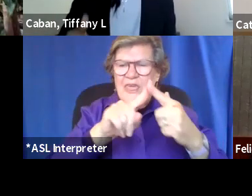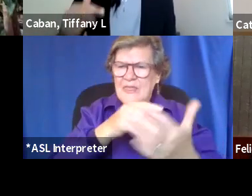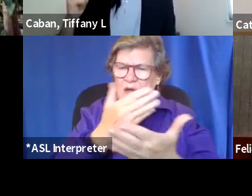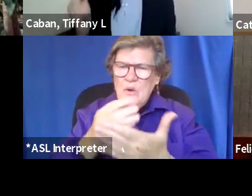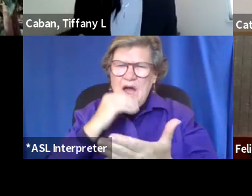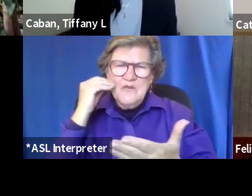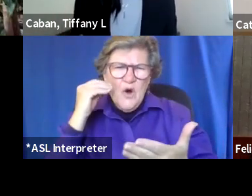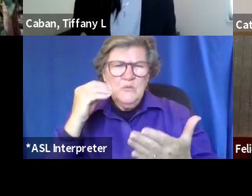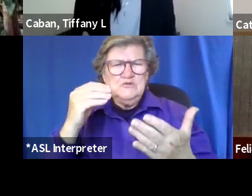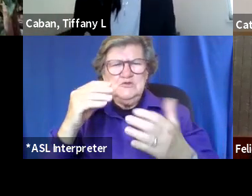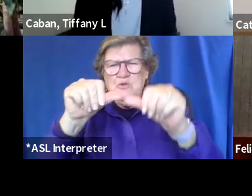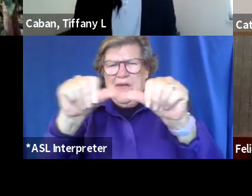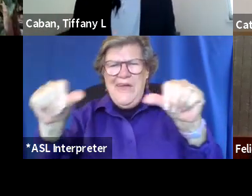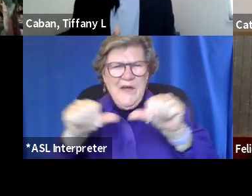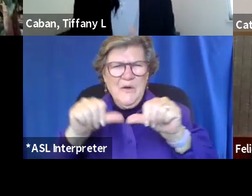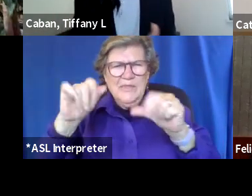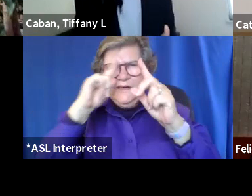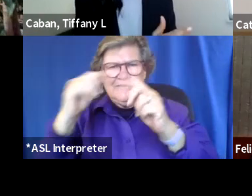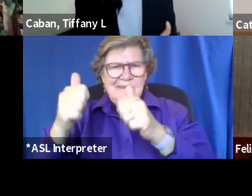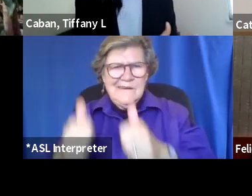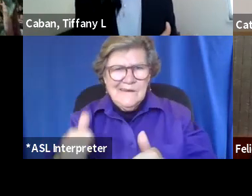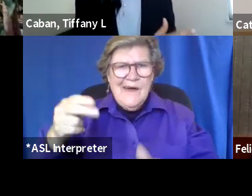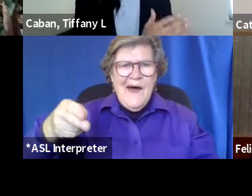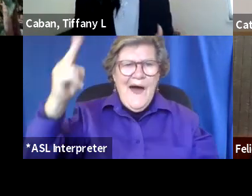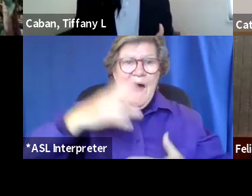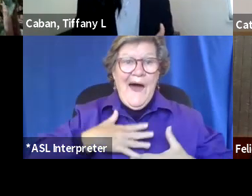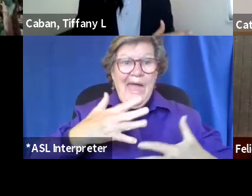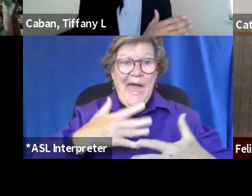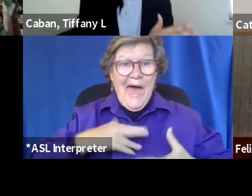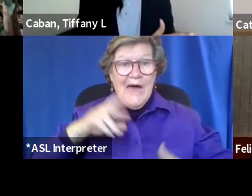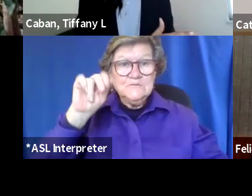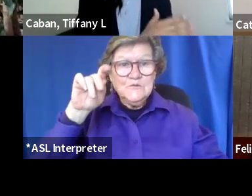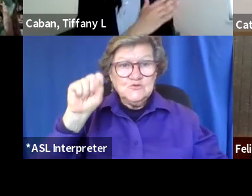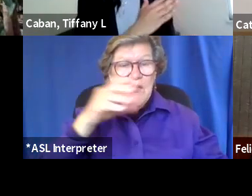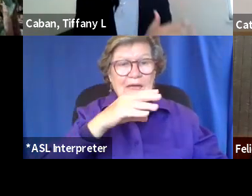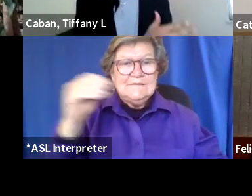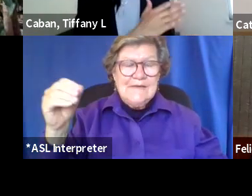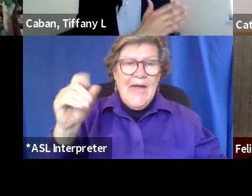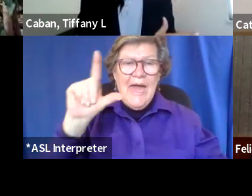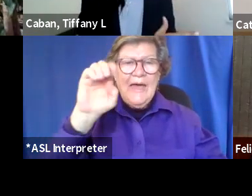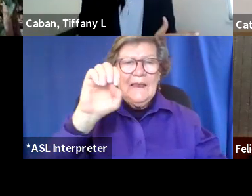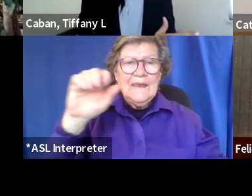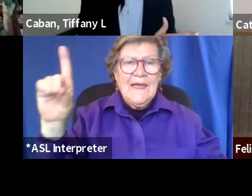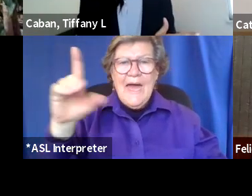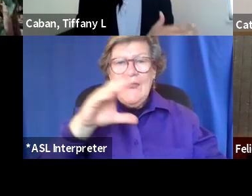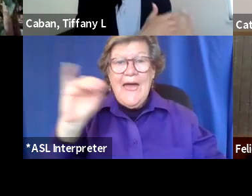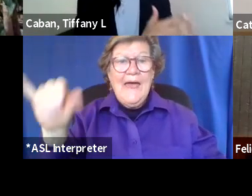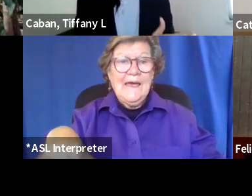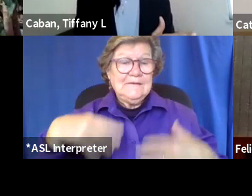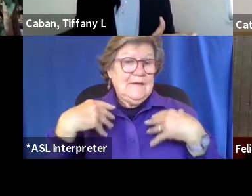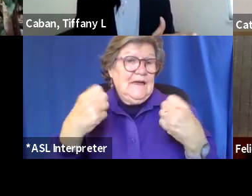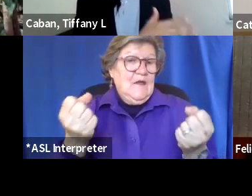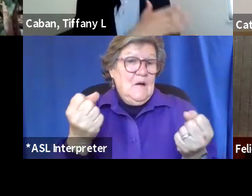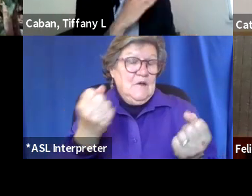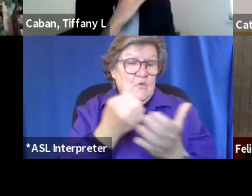lead, to high asthma rates, and it's time that we do better. So we should be viewing this also as an economic recovery plan where we build